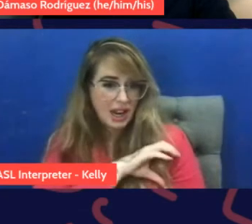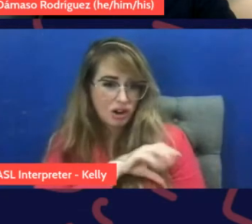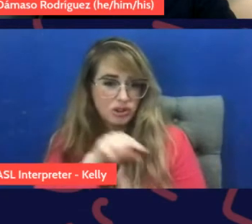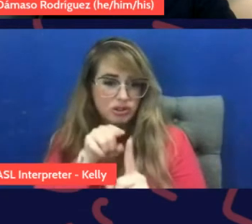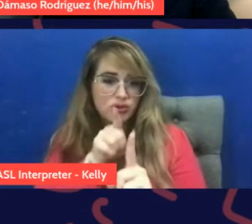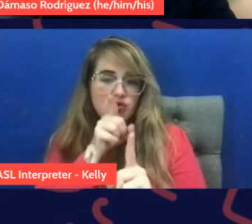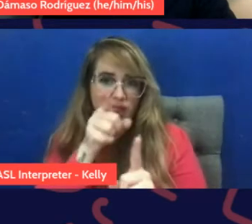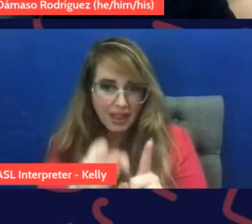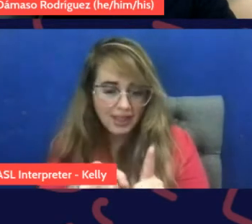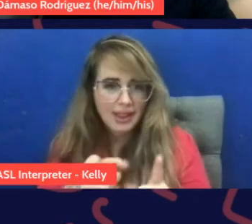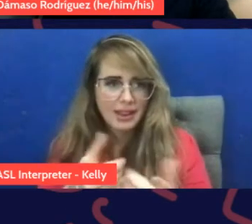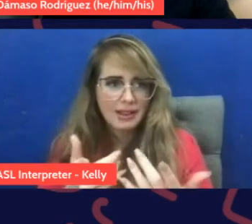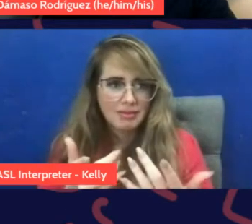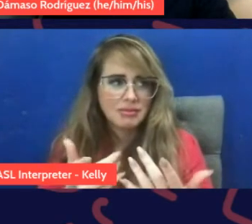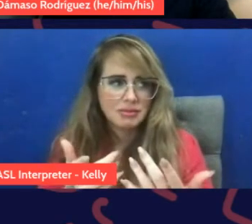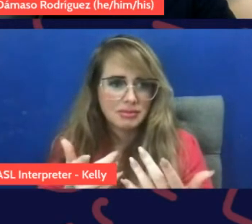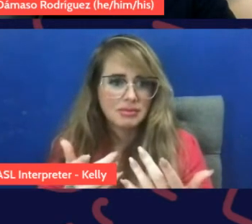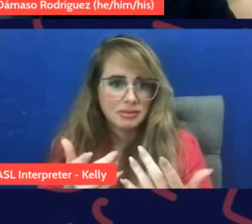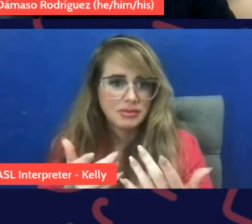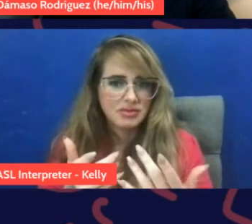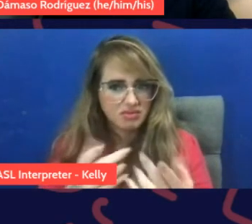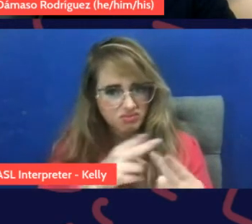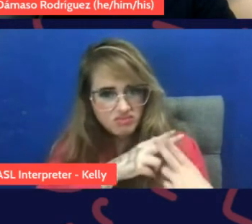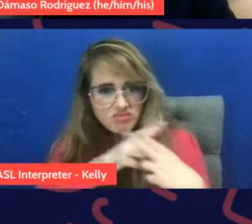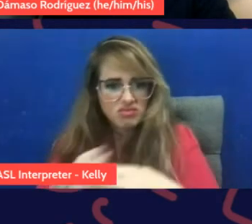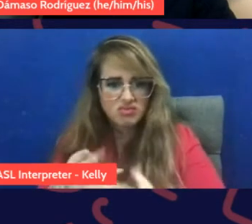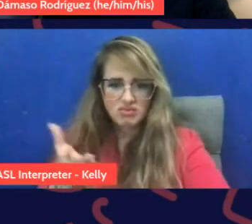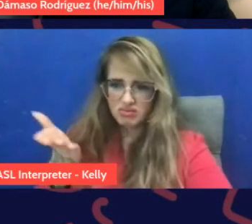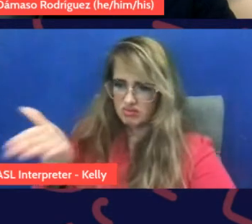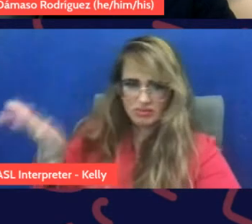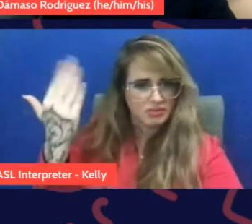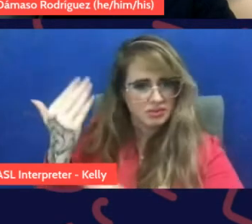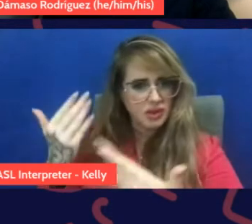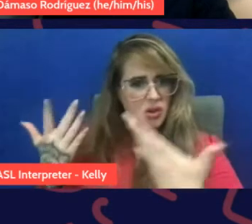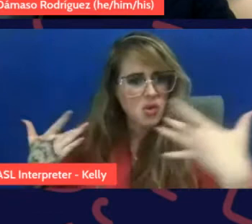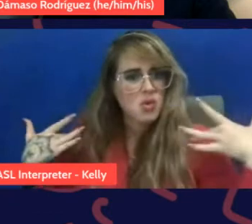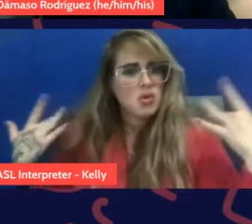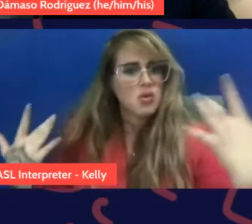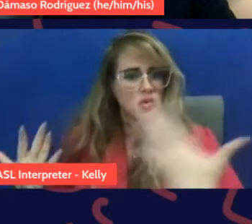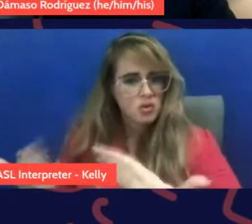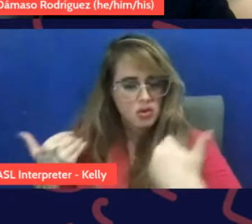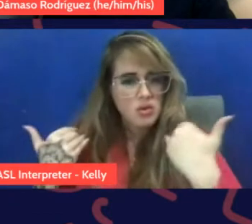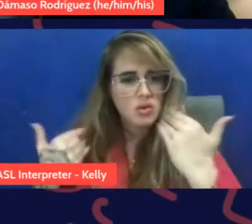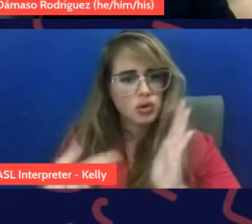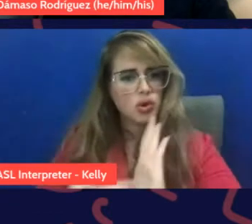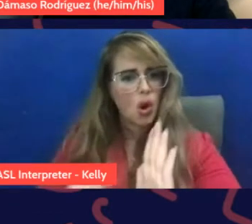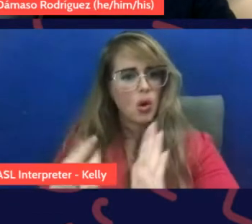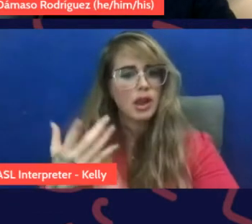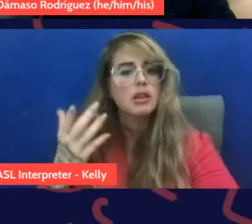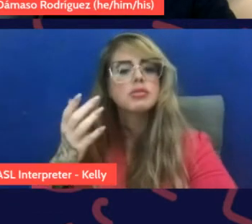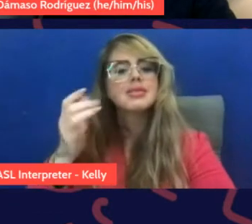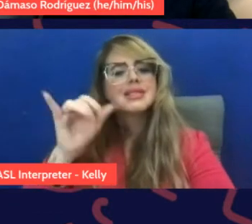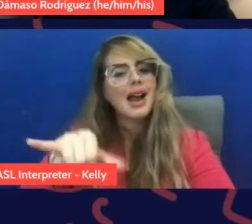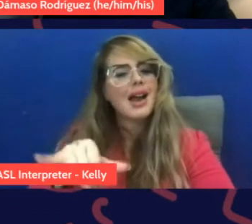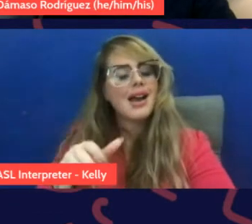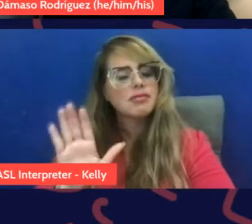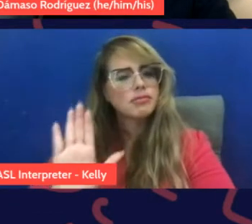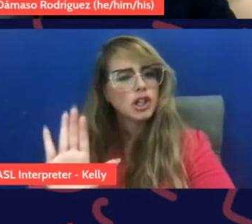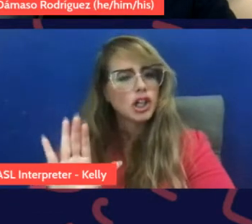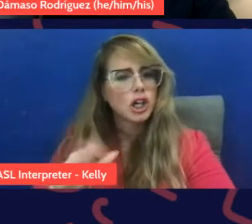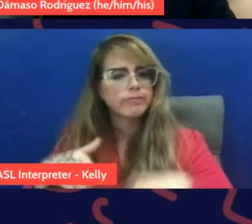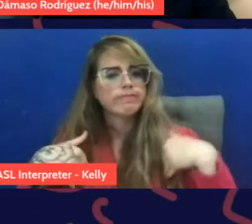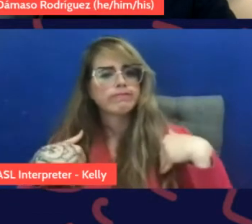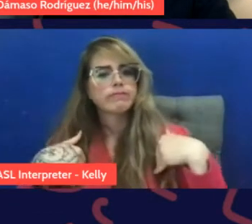really calling her out for that. And through the course of the play, a